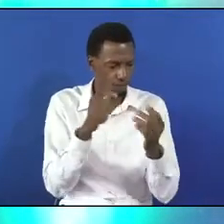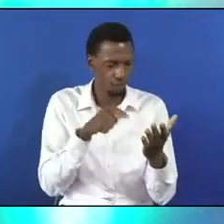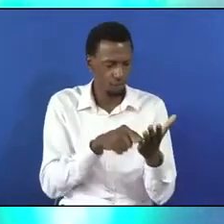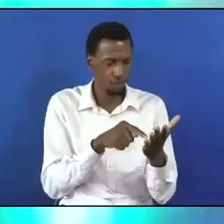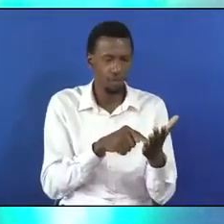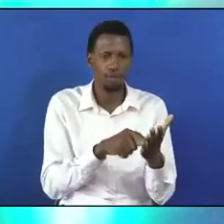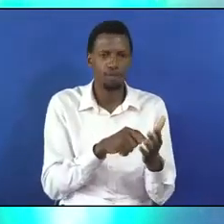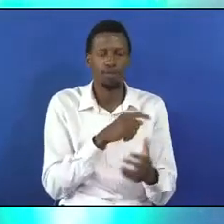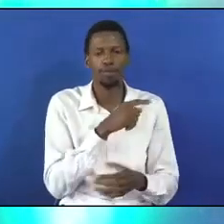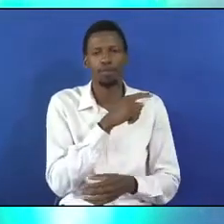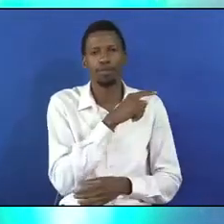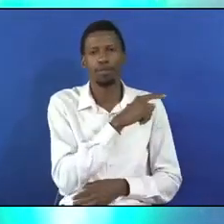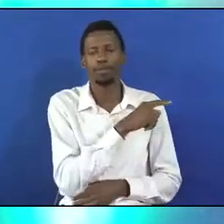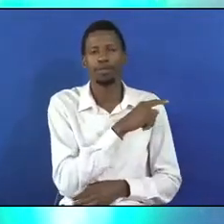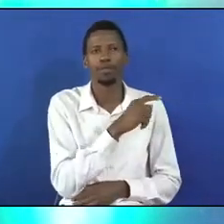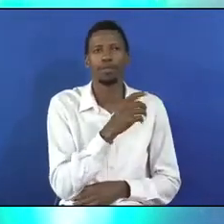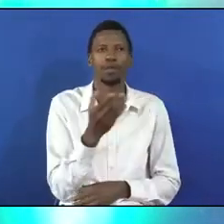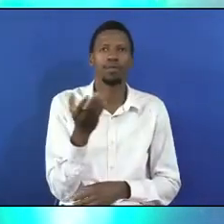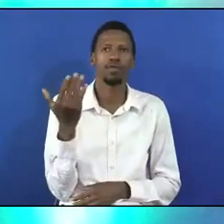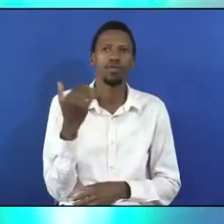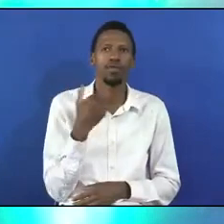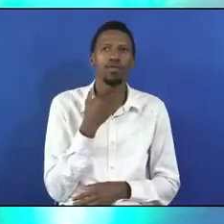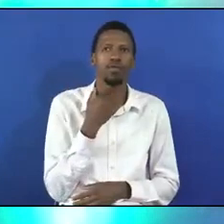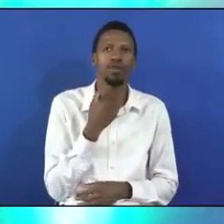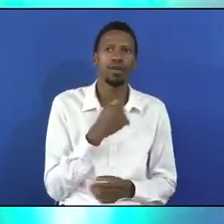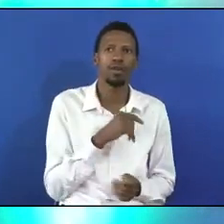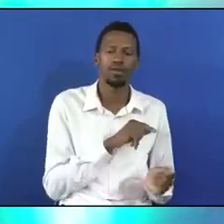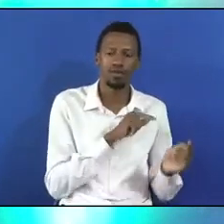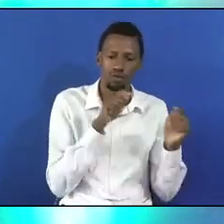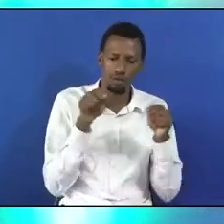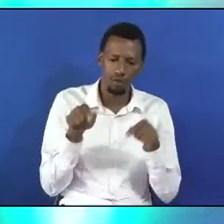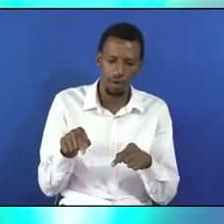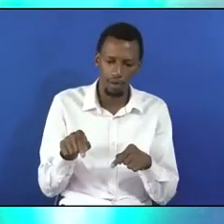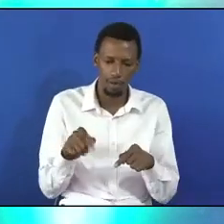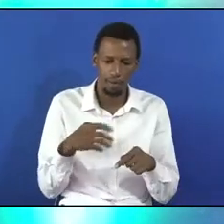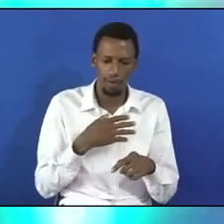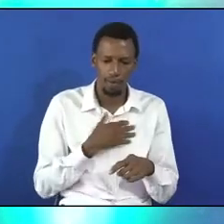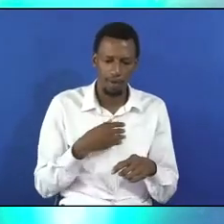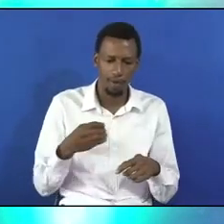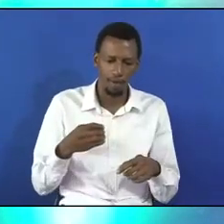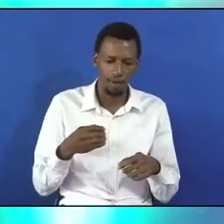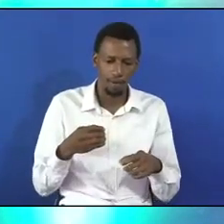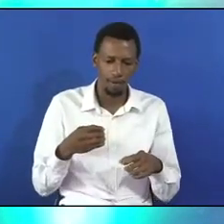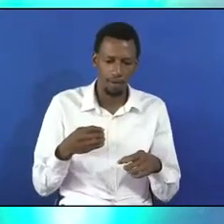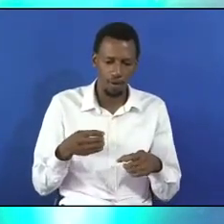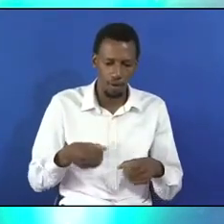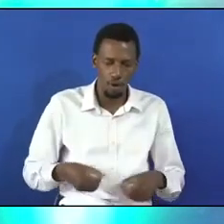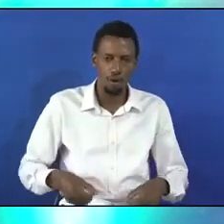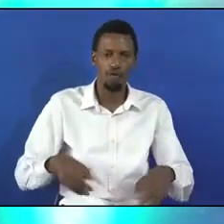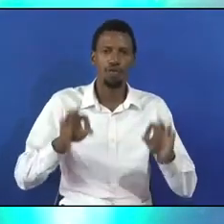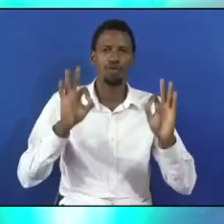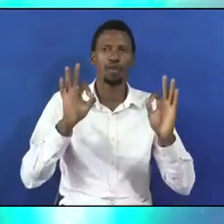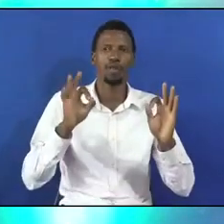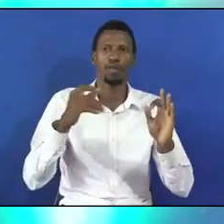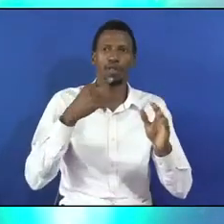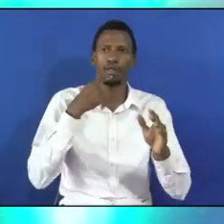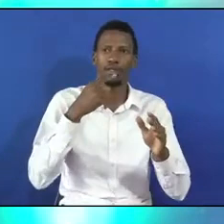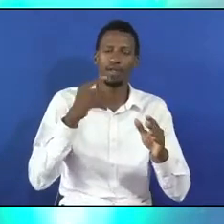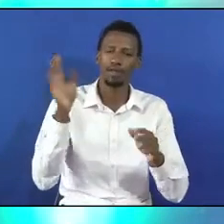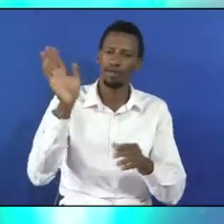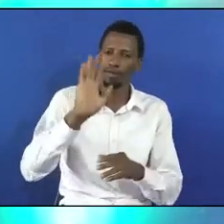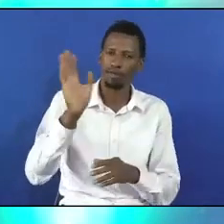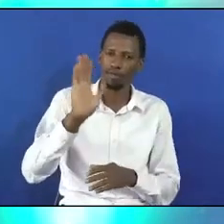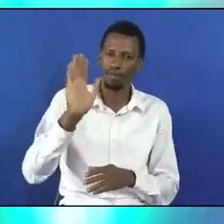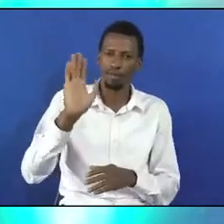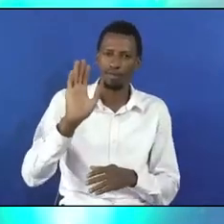I was to come and officially bid goodbye, but I was told, Pastor, you can't just come